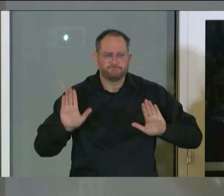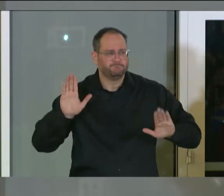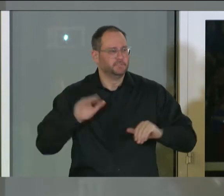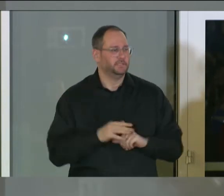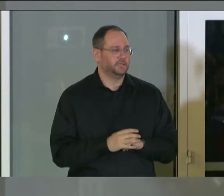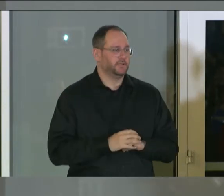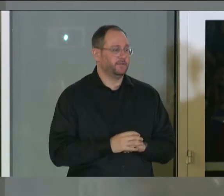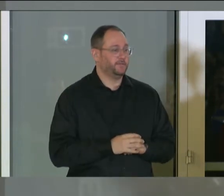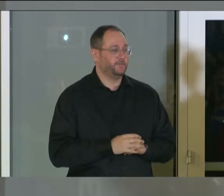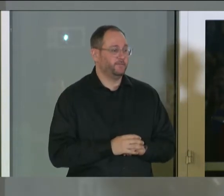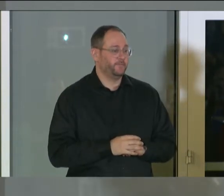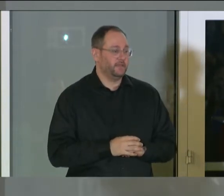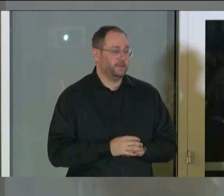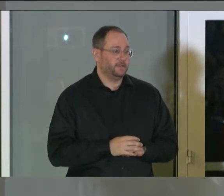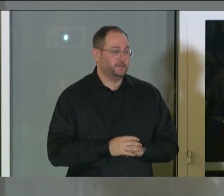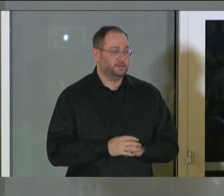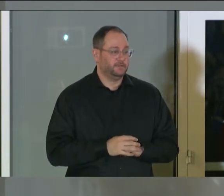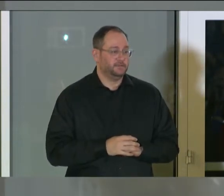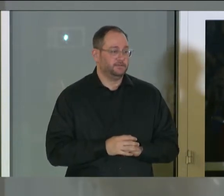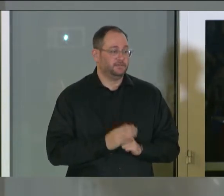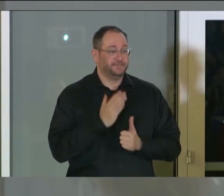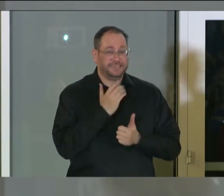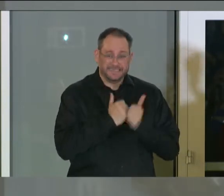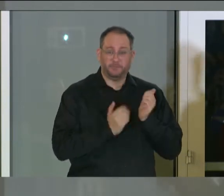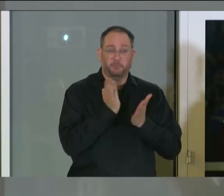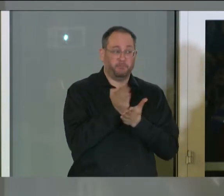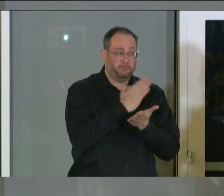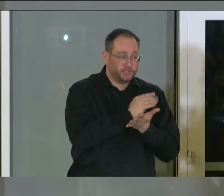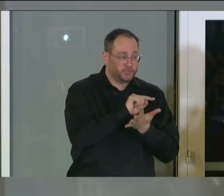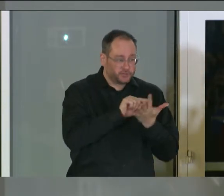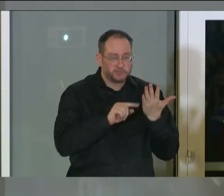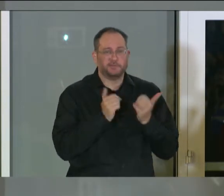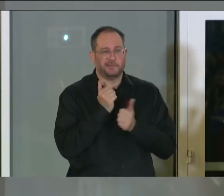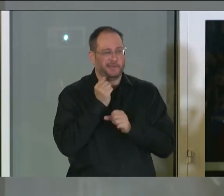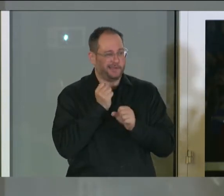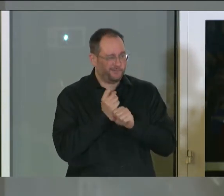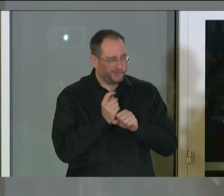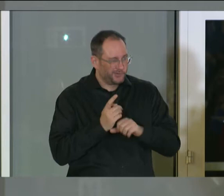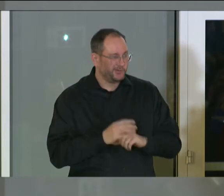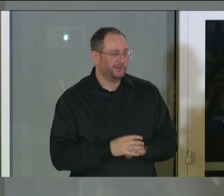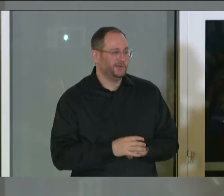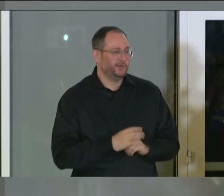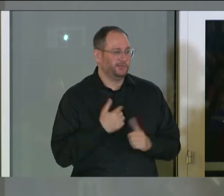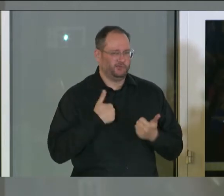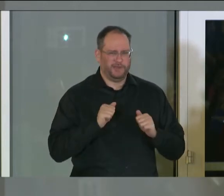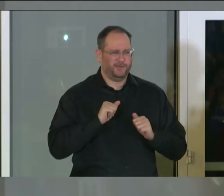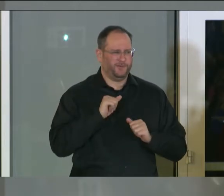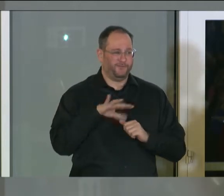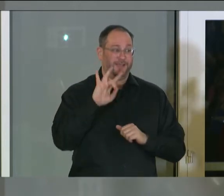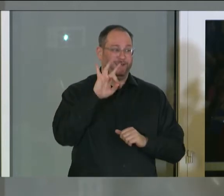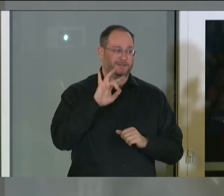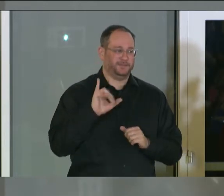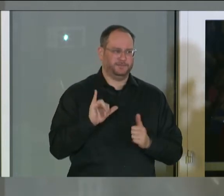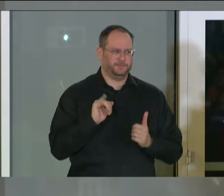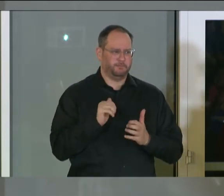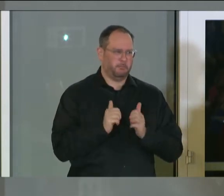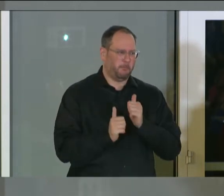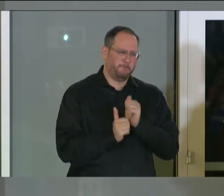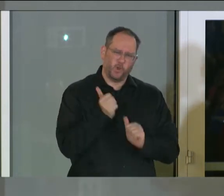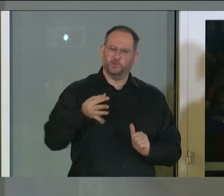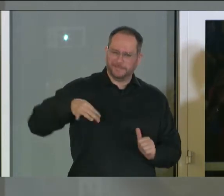season and throughout the year to try to find the thing that's going to give the most benefit to the most people